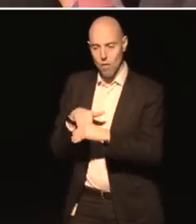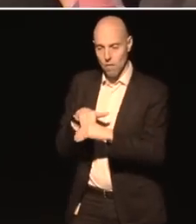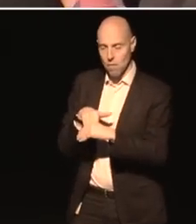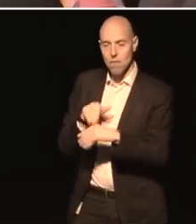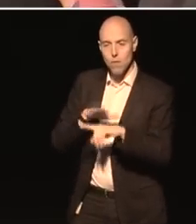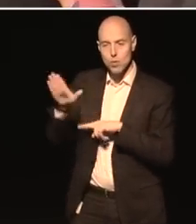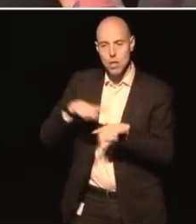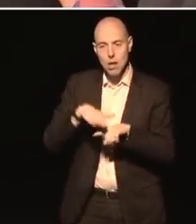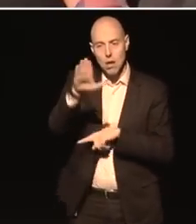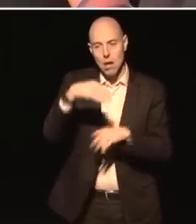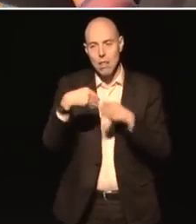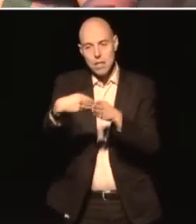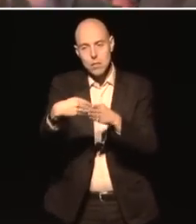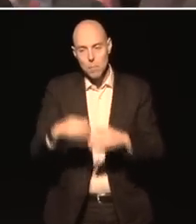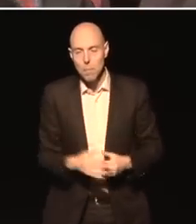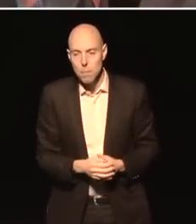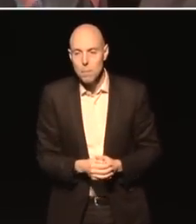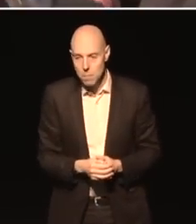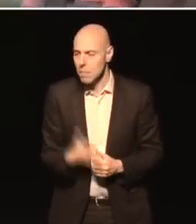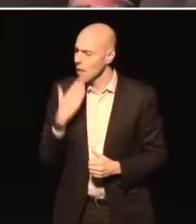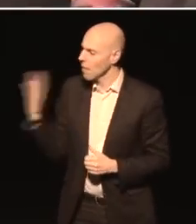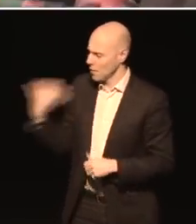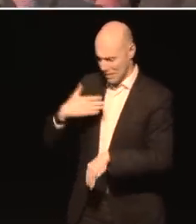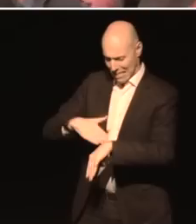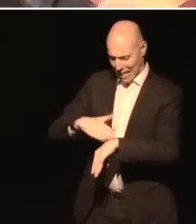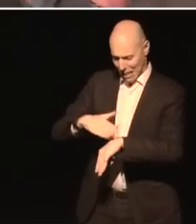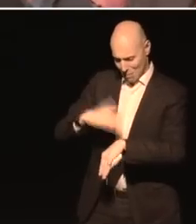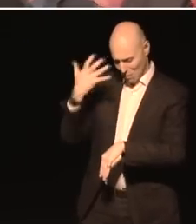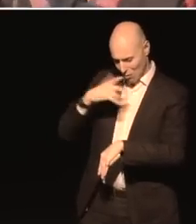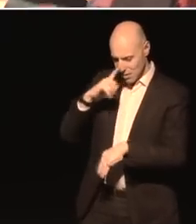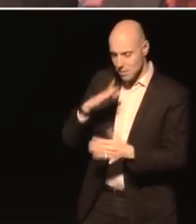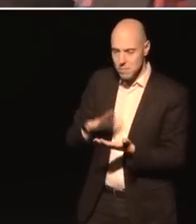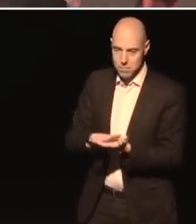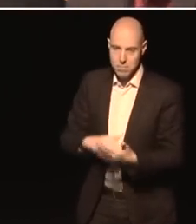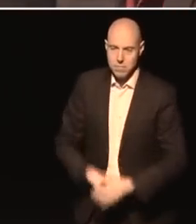too. Mm-hmm. Tamara, thank you very much. I'm conscious of time, so...